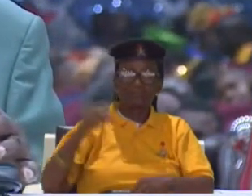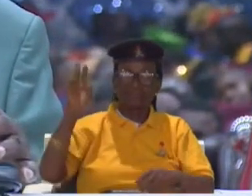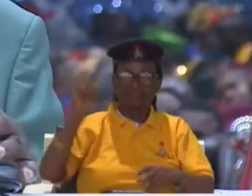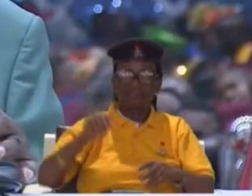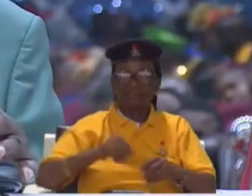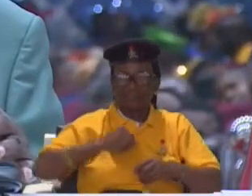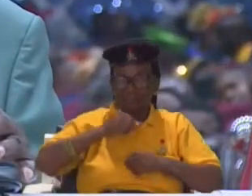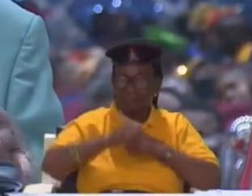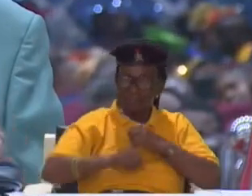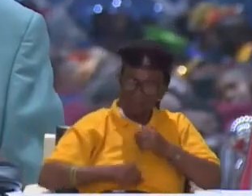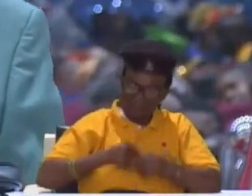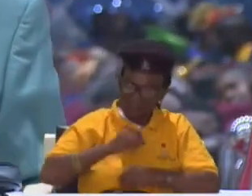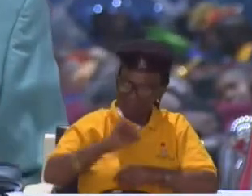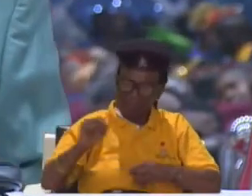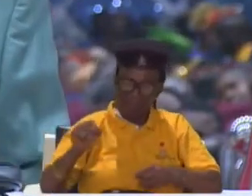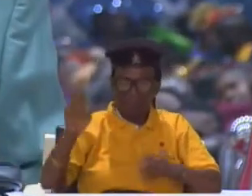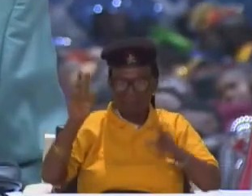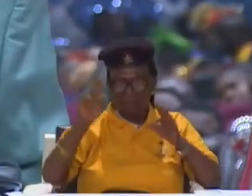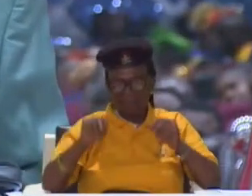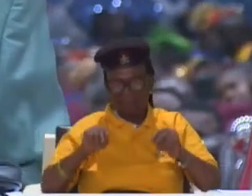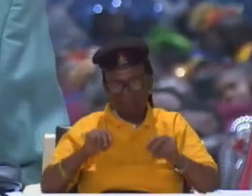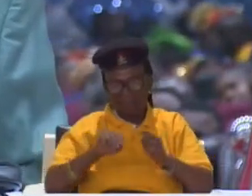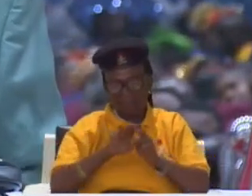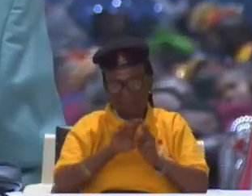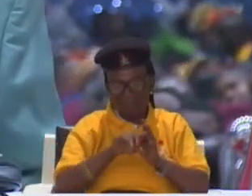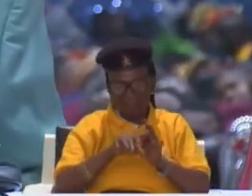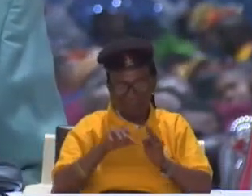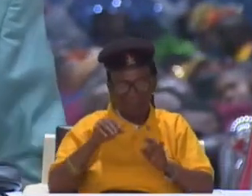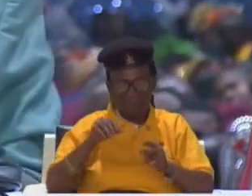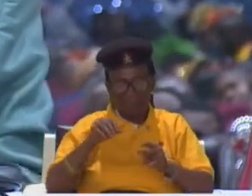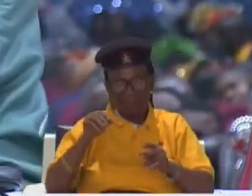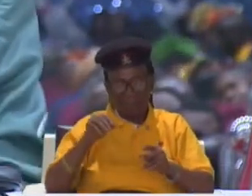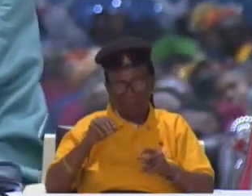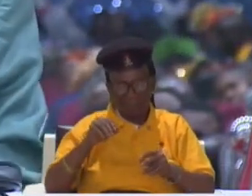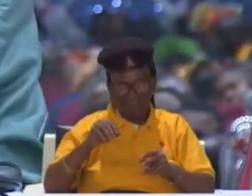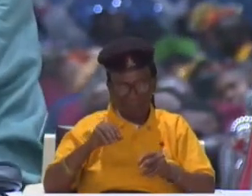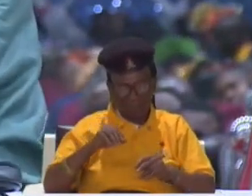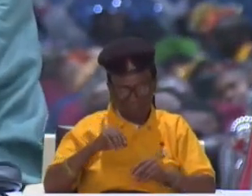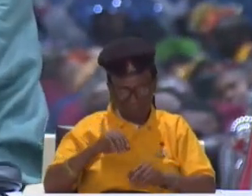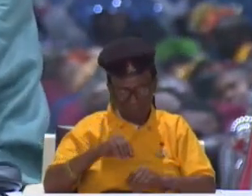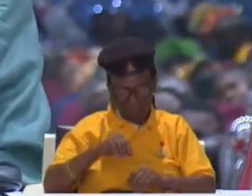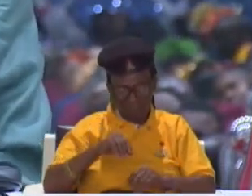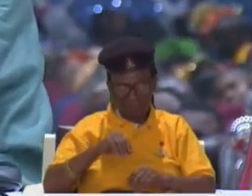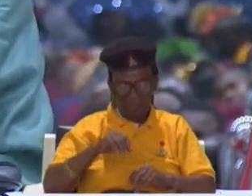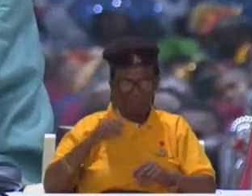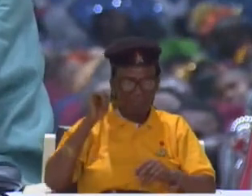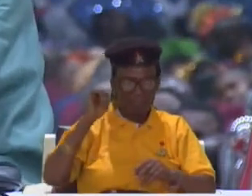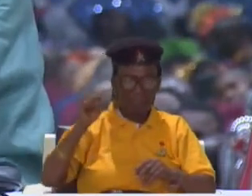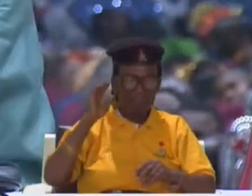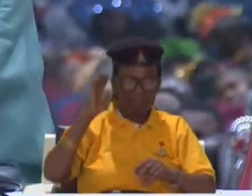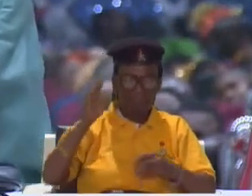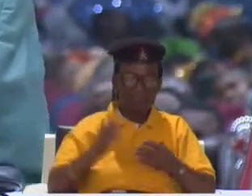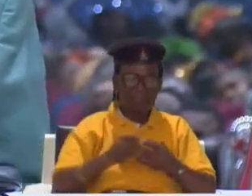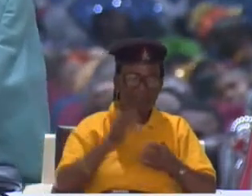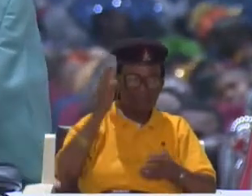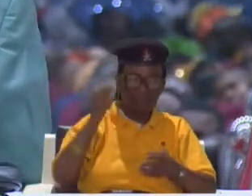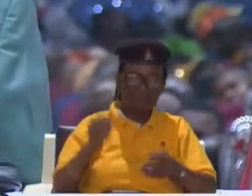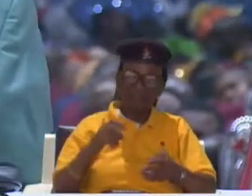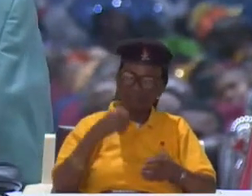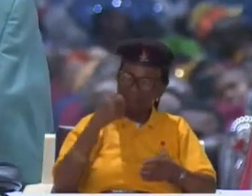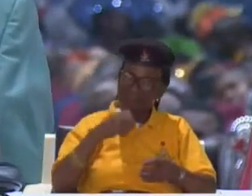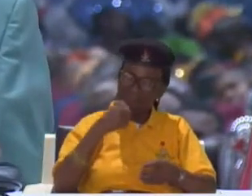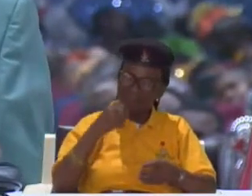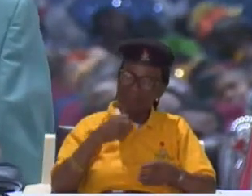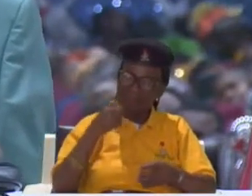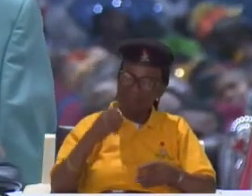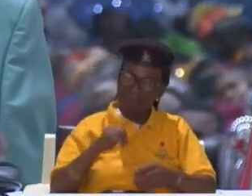gimmicks. He will simply speak and